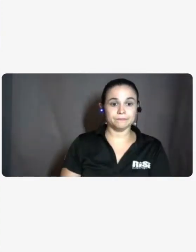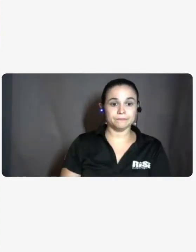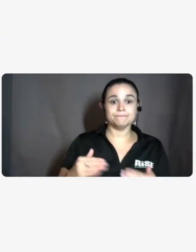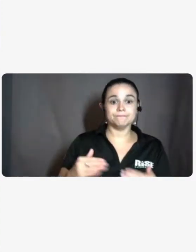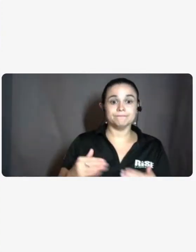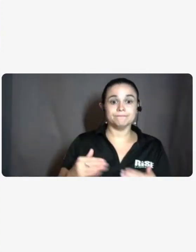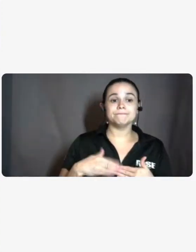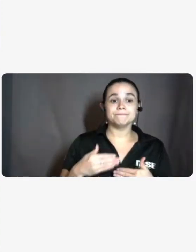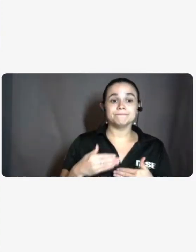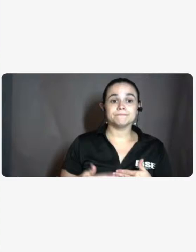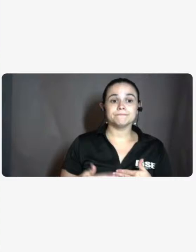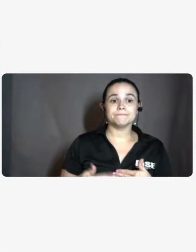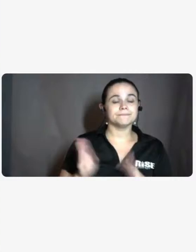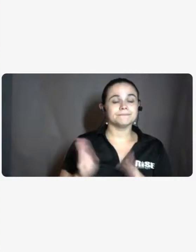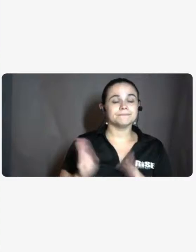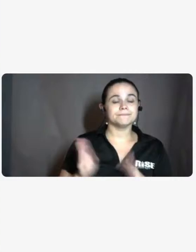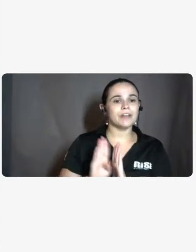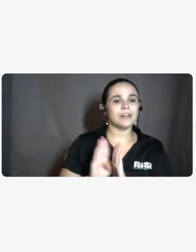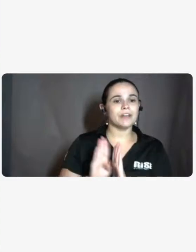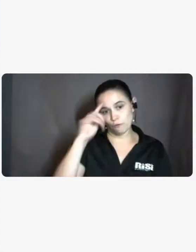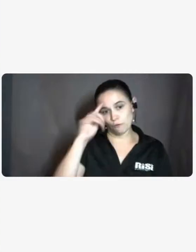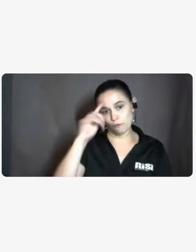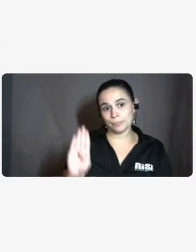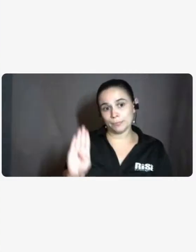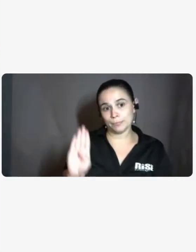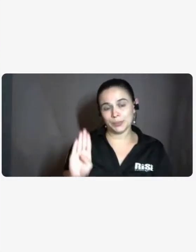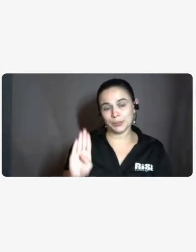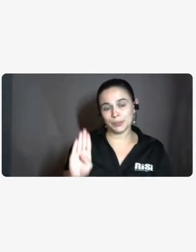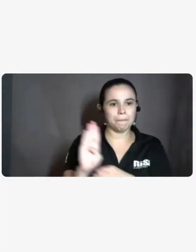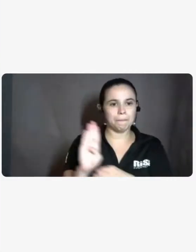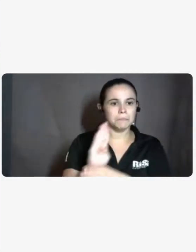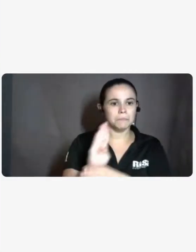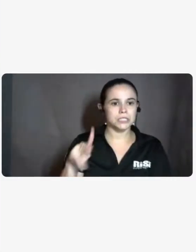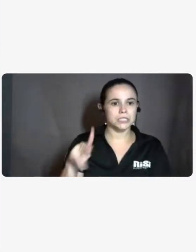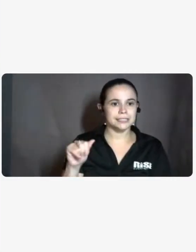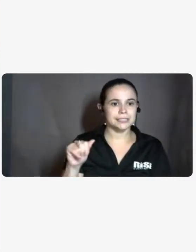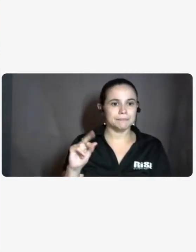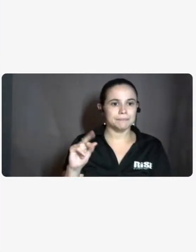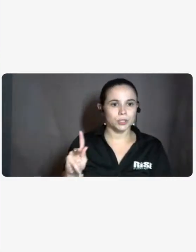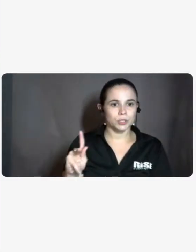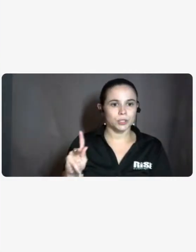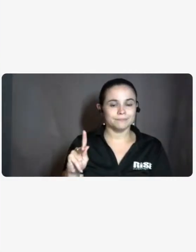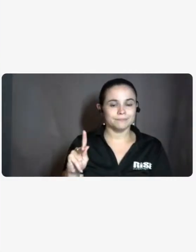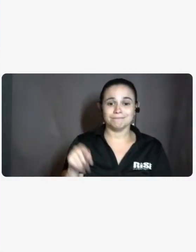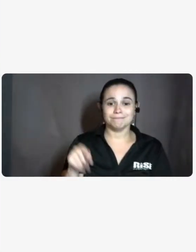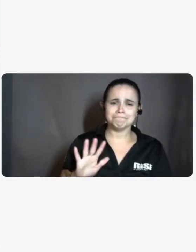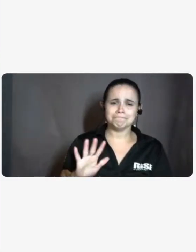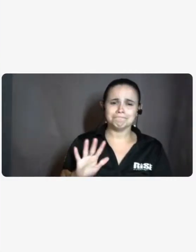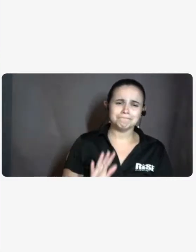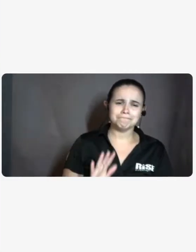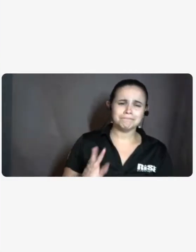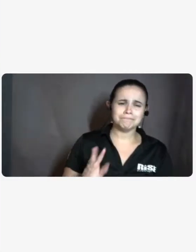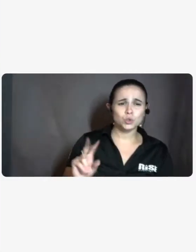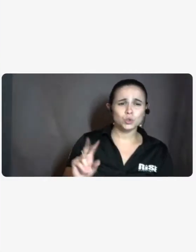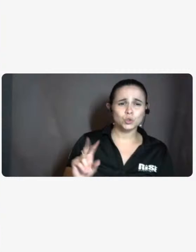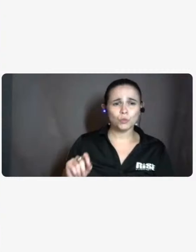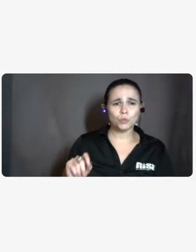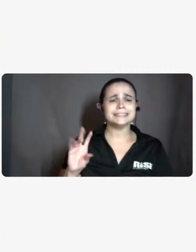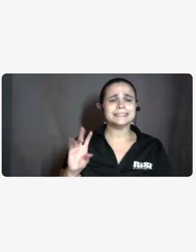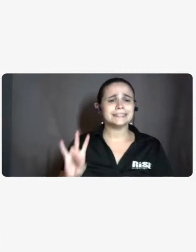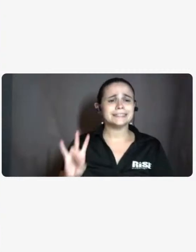Park. It is roughly 2.7 million square feet of warehouses.